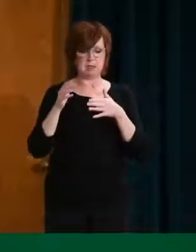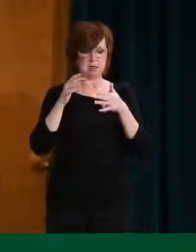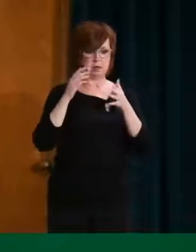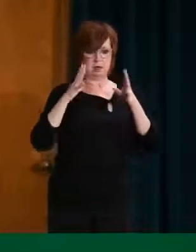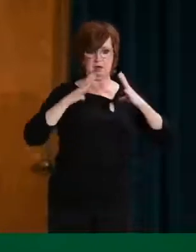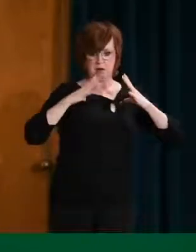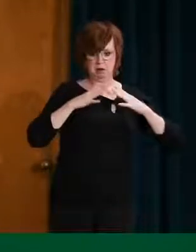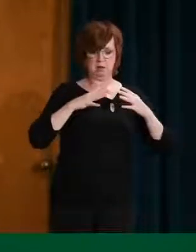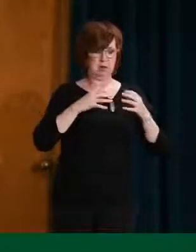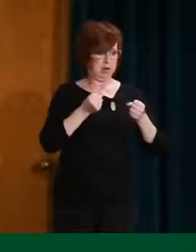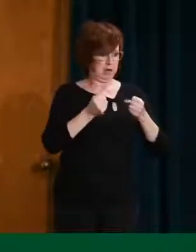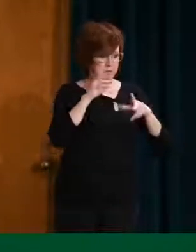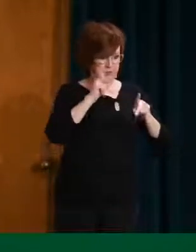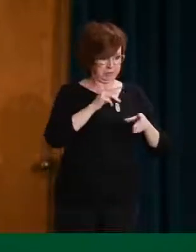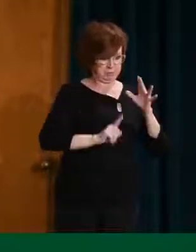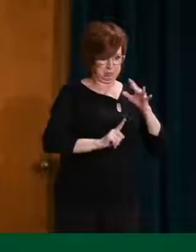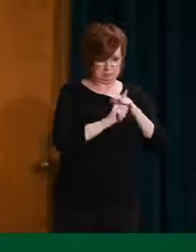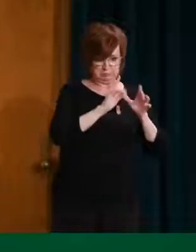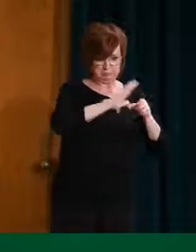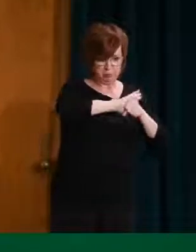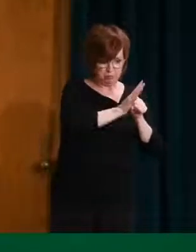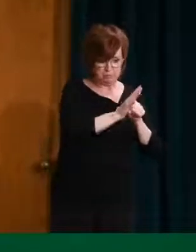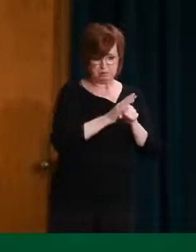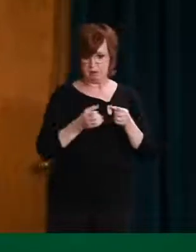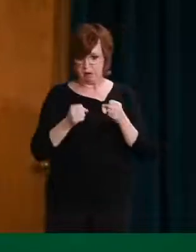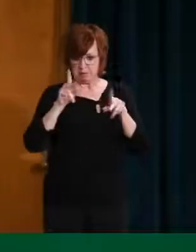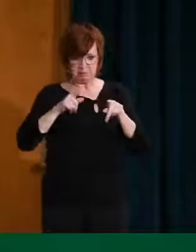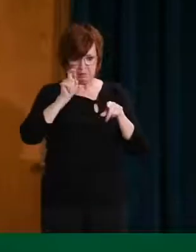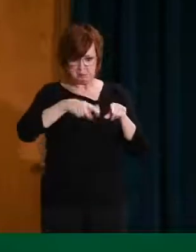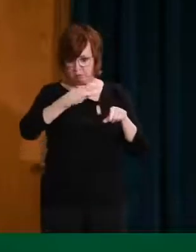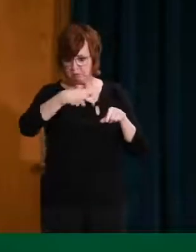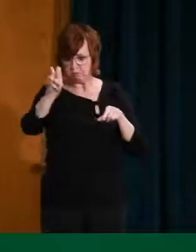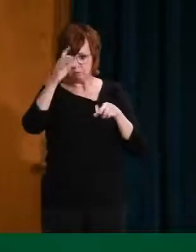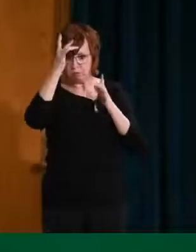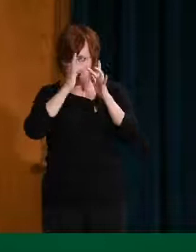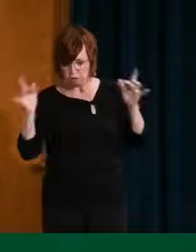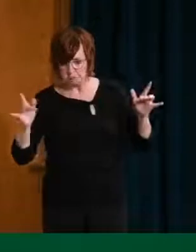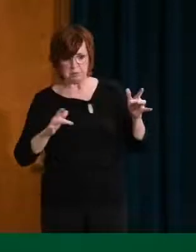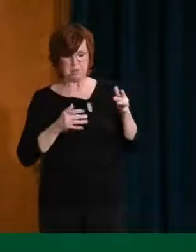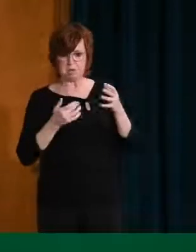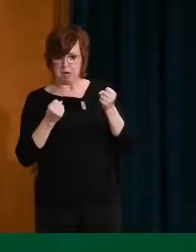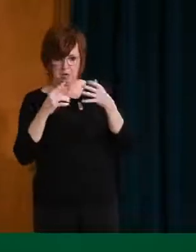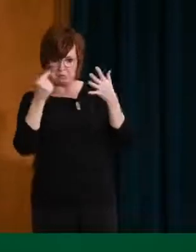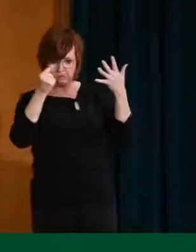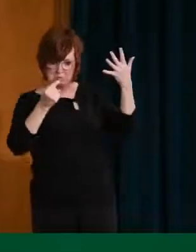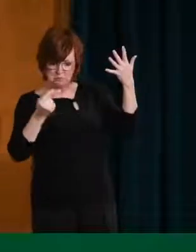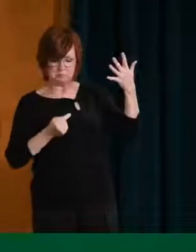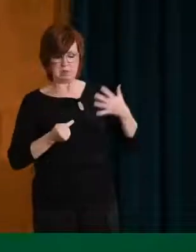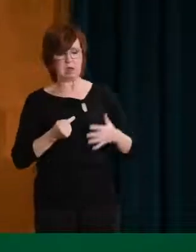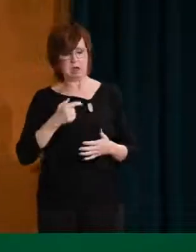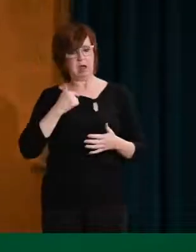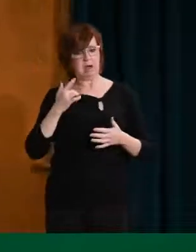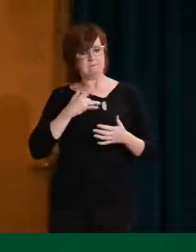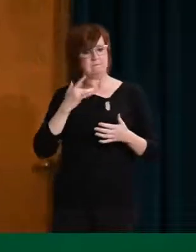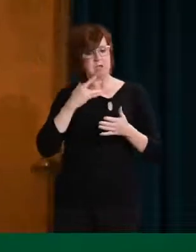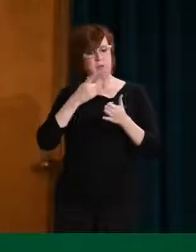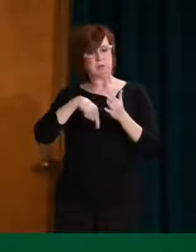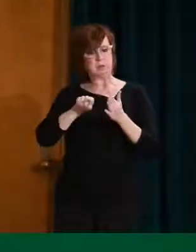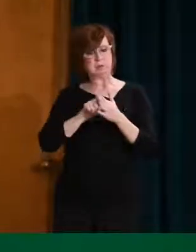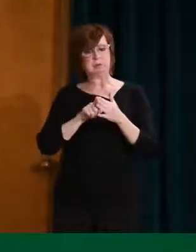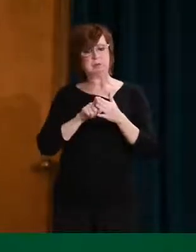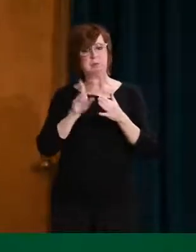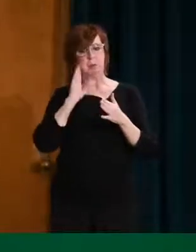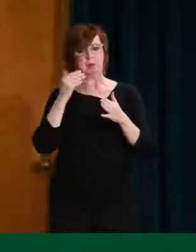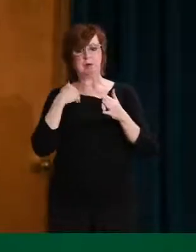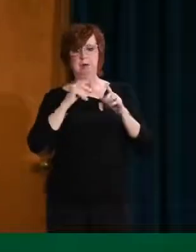hospitalizations that we may have. And I expect that what you will see will be a pretty wide range of scenarios. And we have all seen